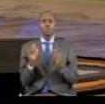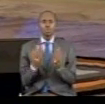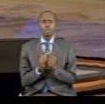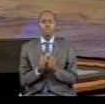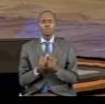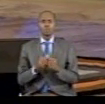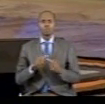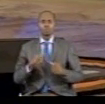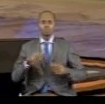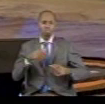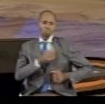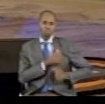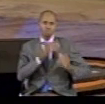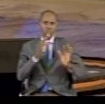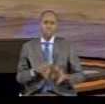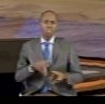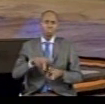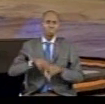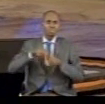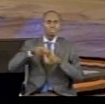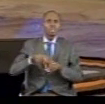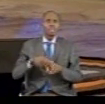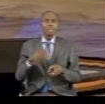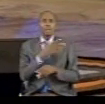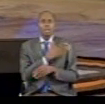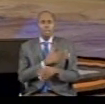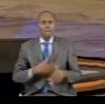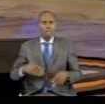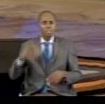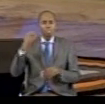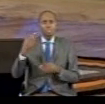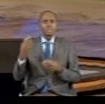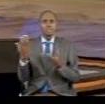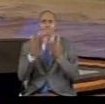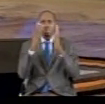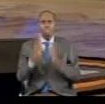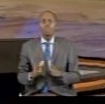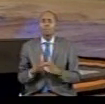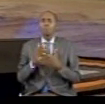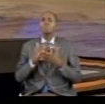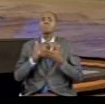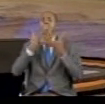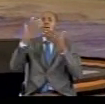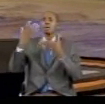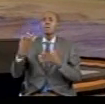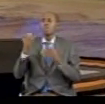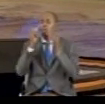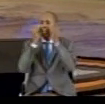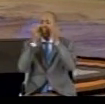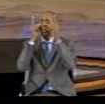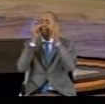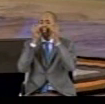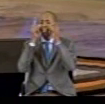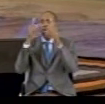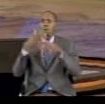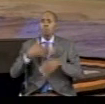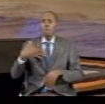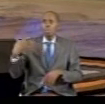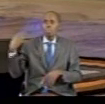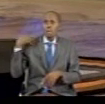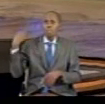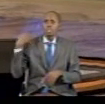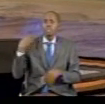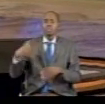chariots. And he and his servant said, alas, my master, how shall we